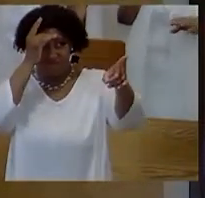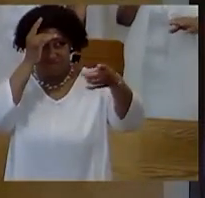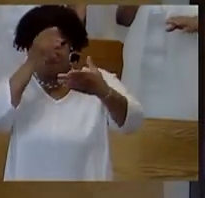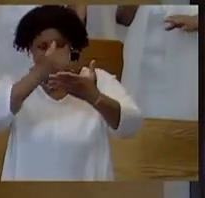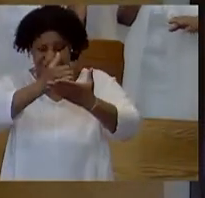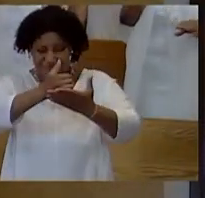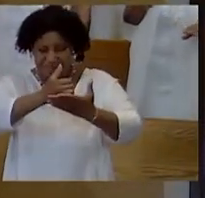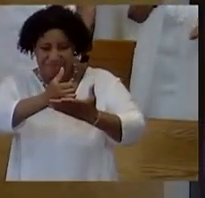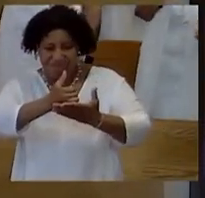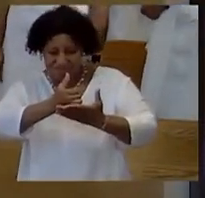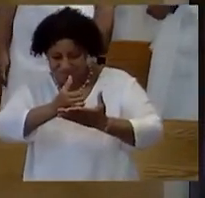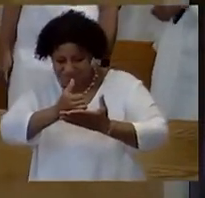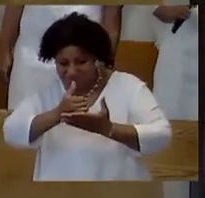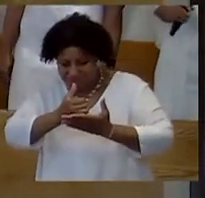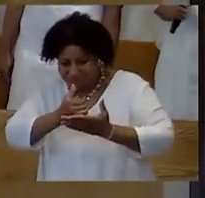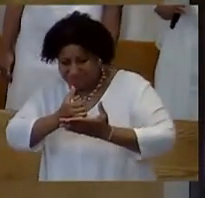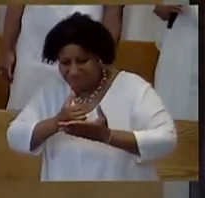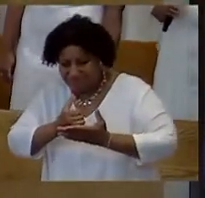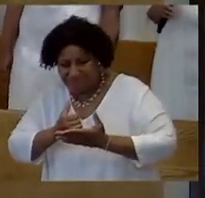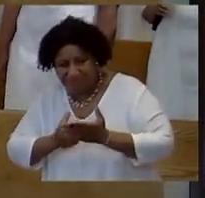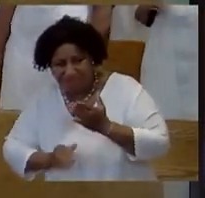Yes, He will.